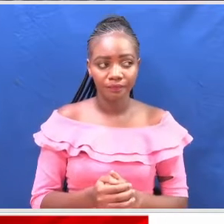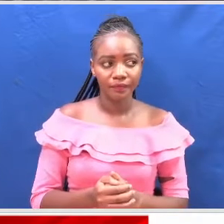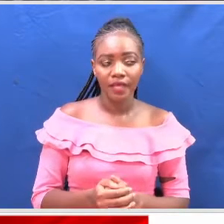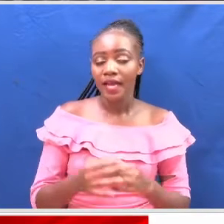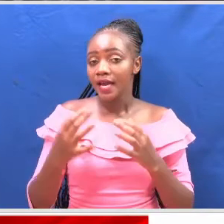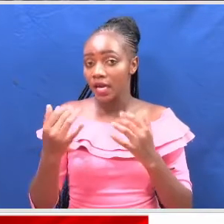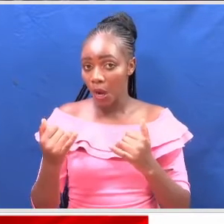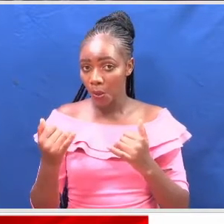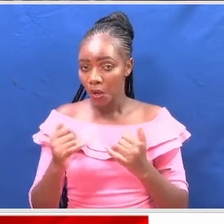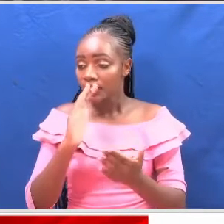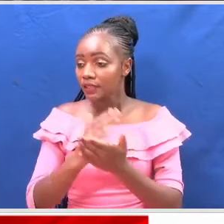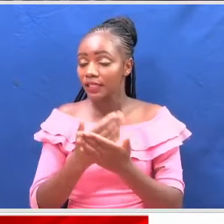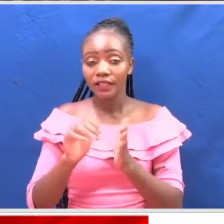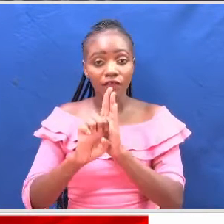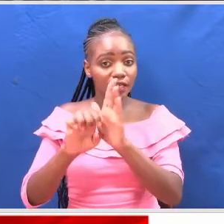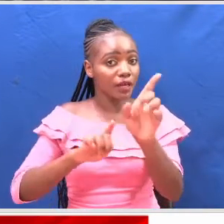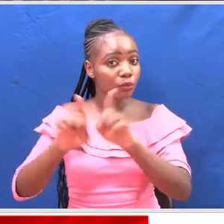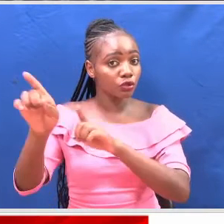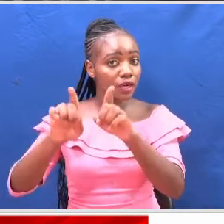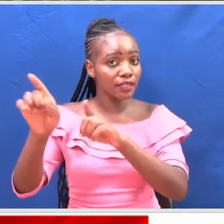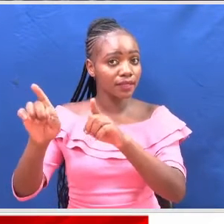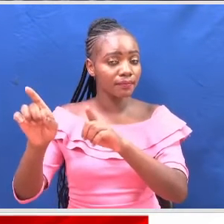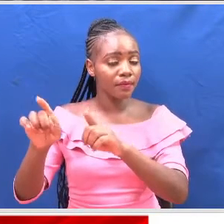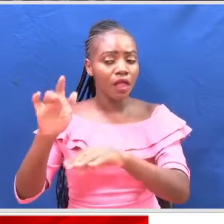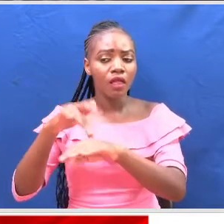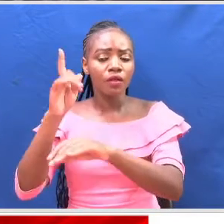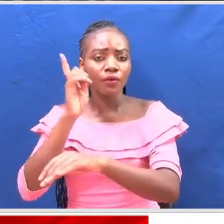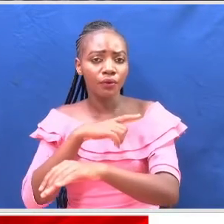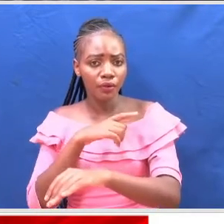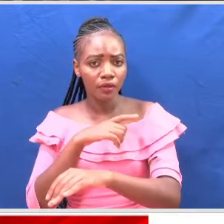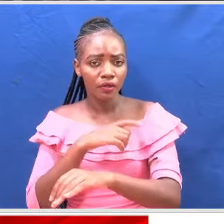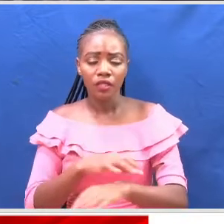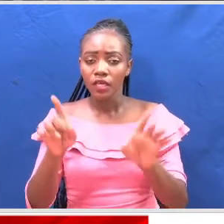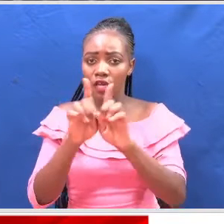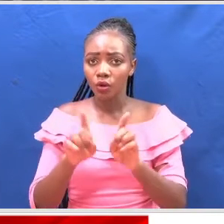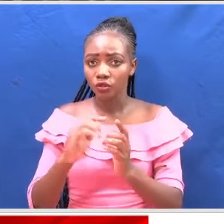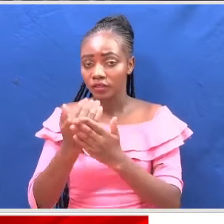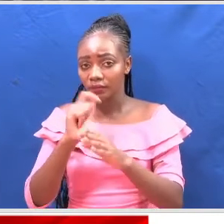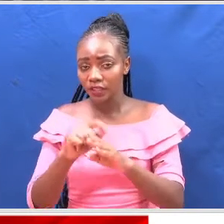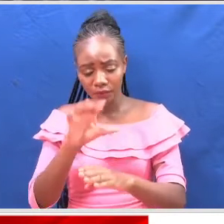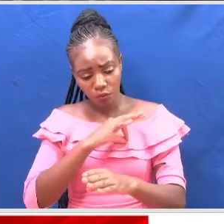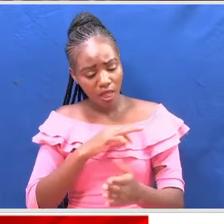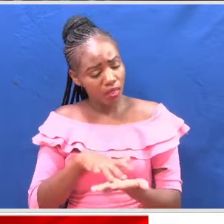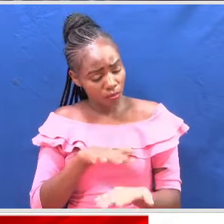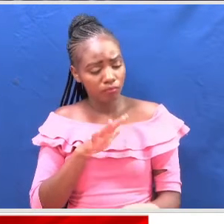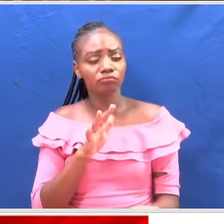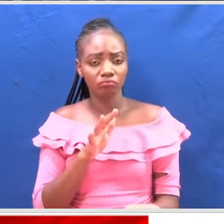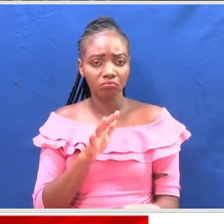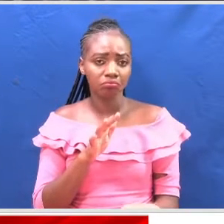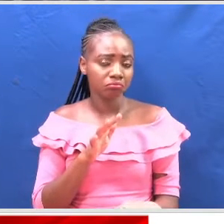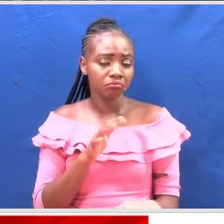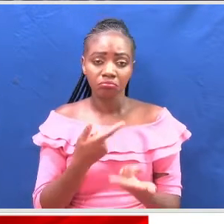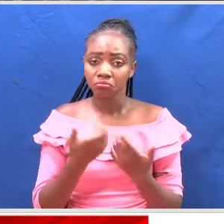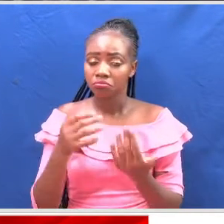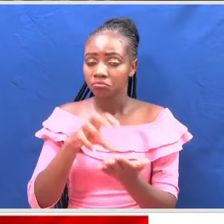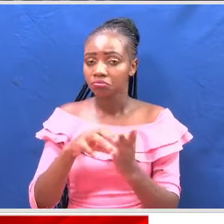tourism, which normally would earn, you know, well in excess of $1 billion. That's a $1 billion hit just in